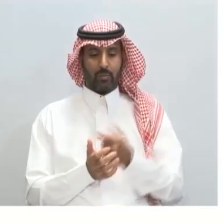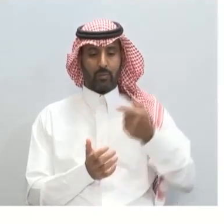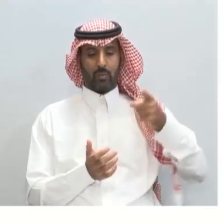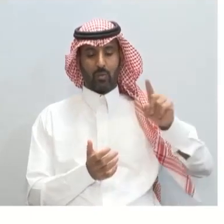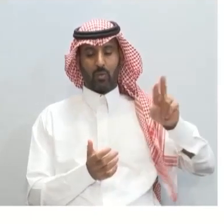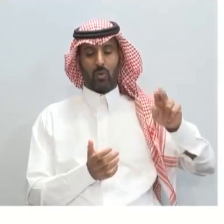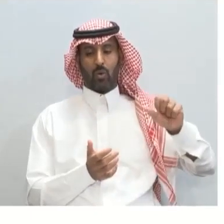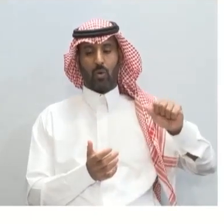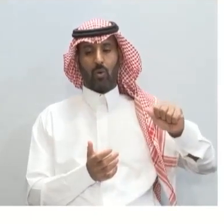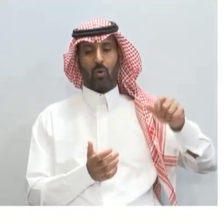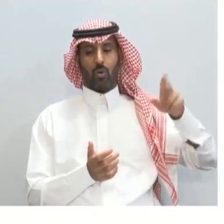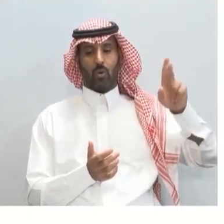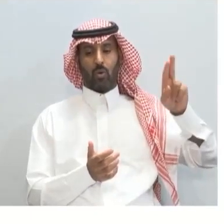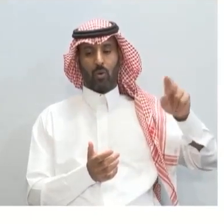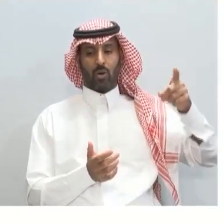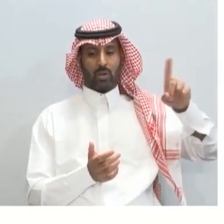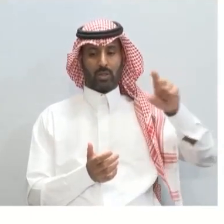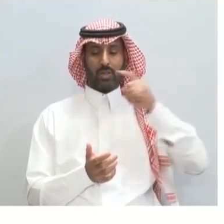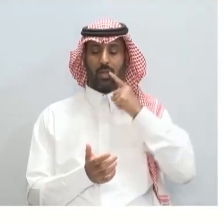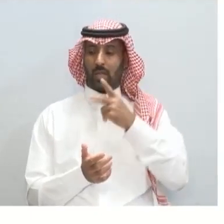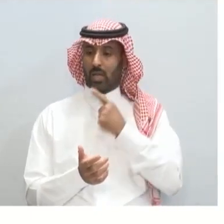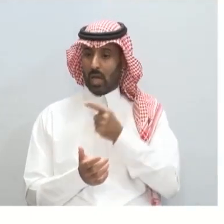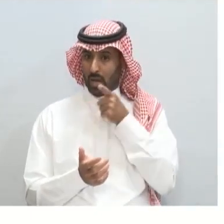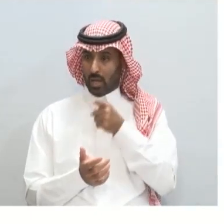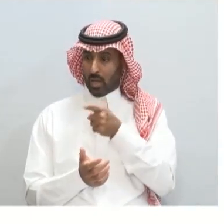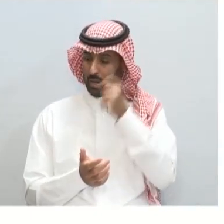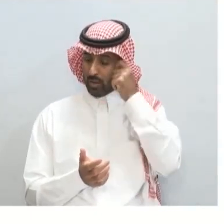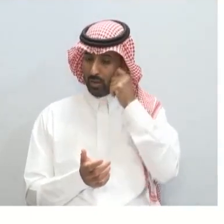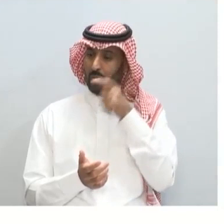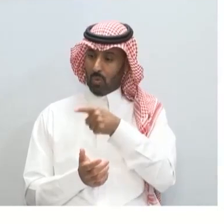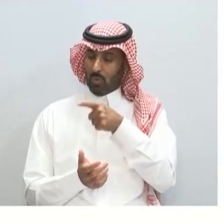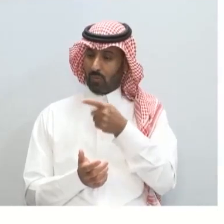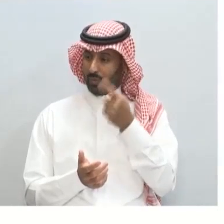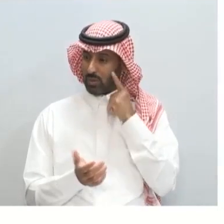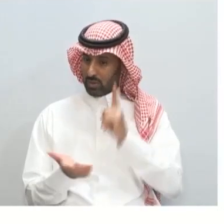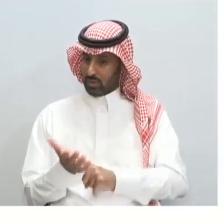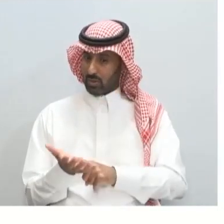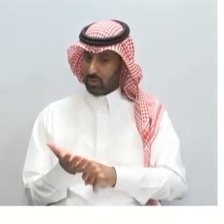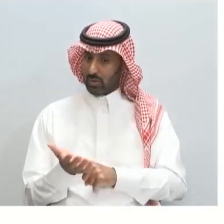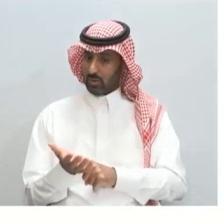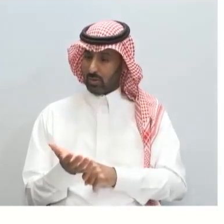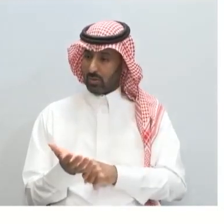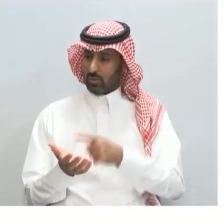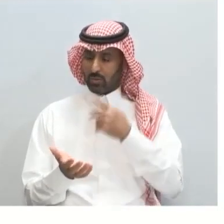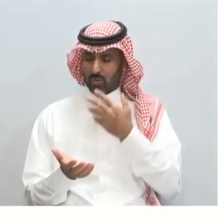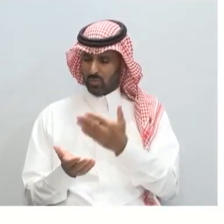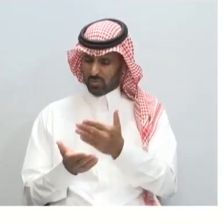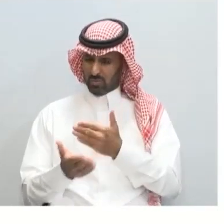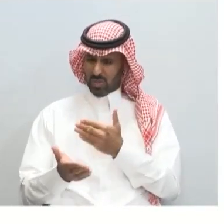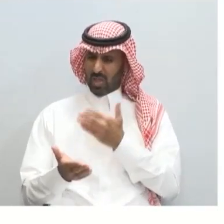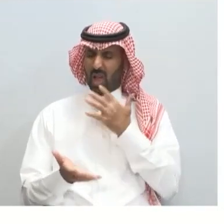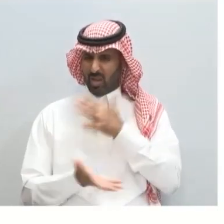would not have gotten into trouble was she honest no because in the conditional here the